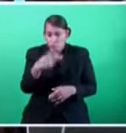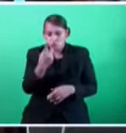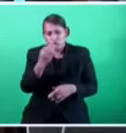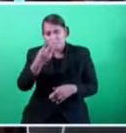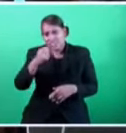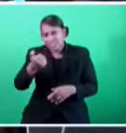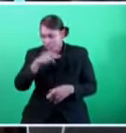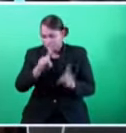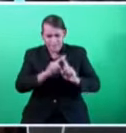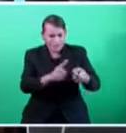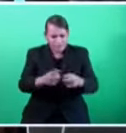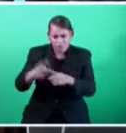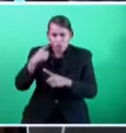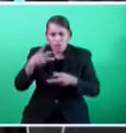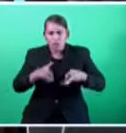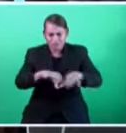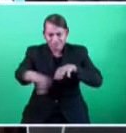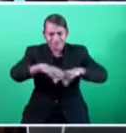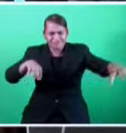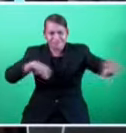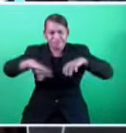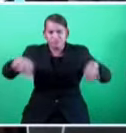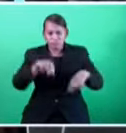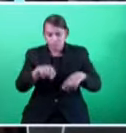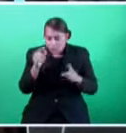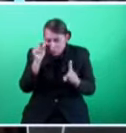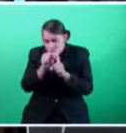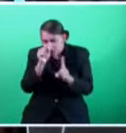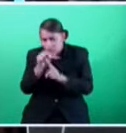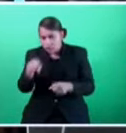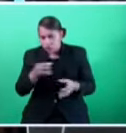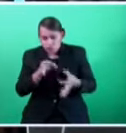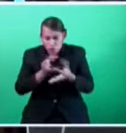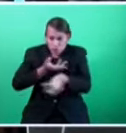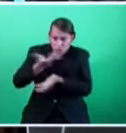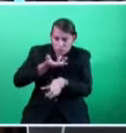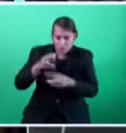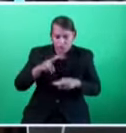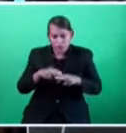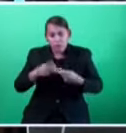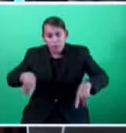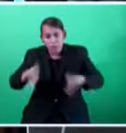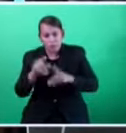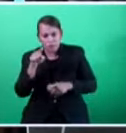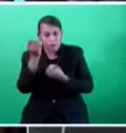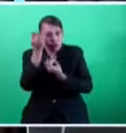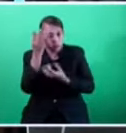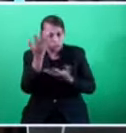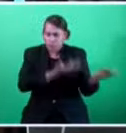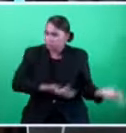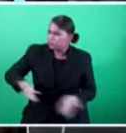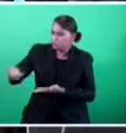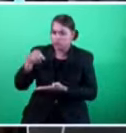said, detailed scope by the Waterways Department. That then information went to the Department of Environment, the